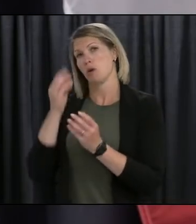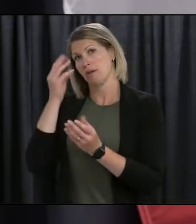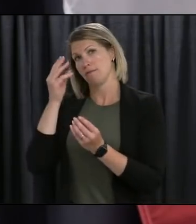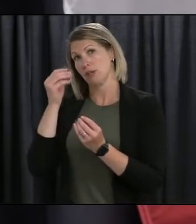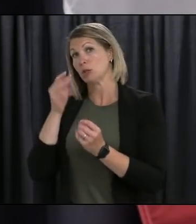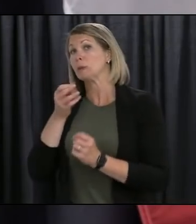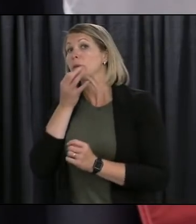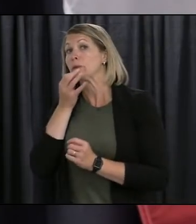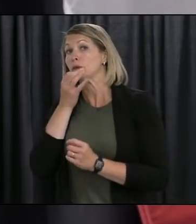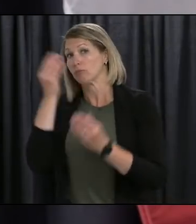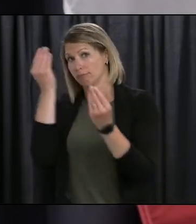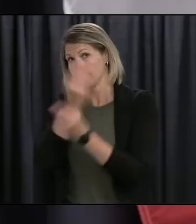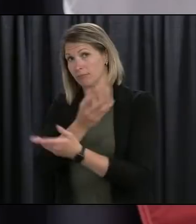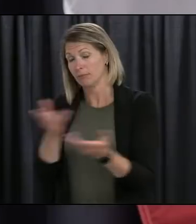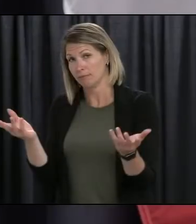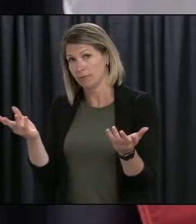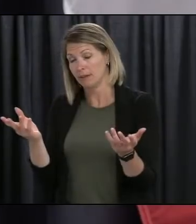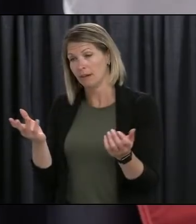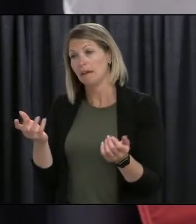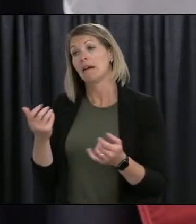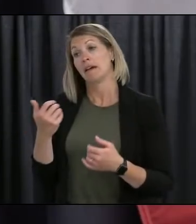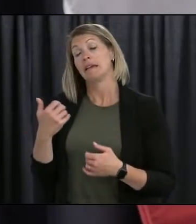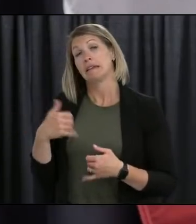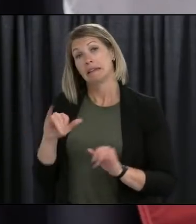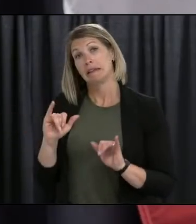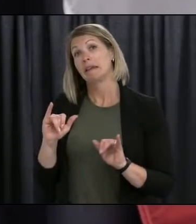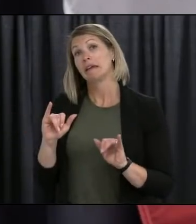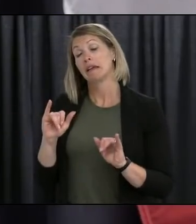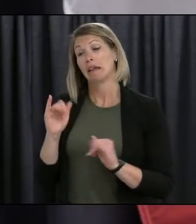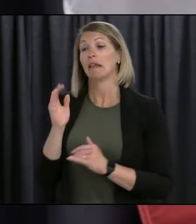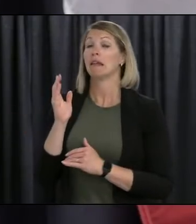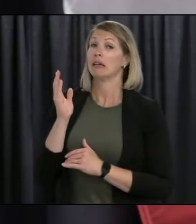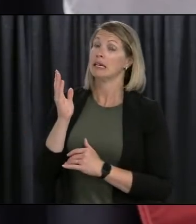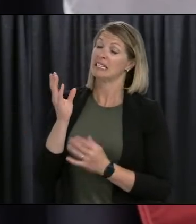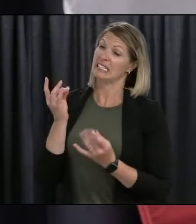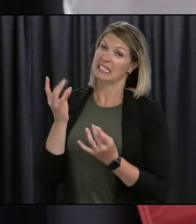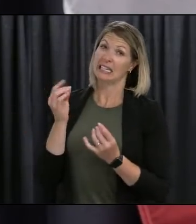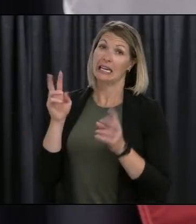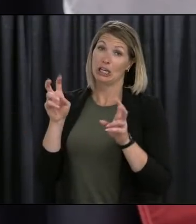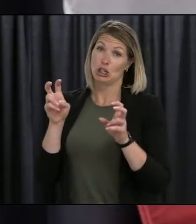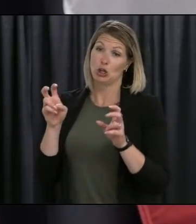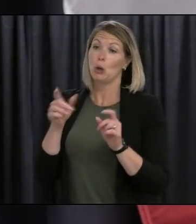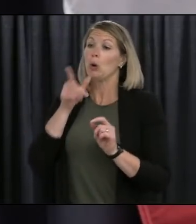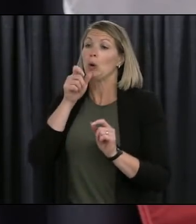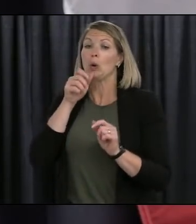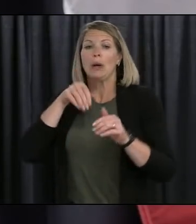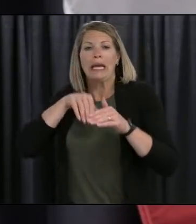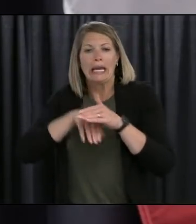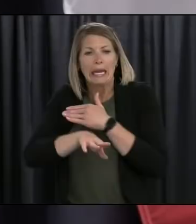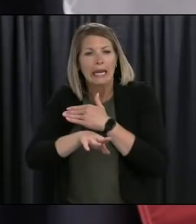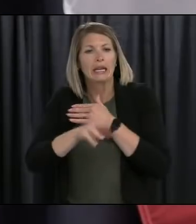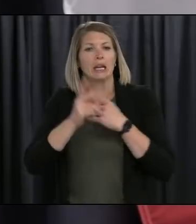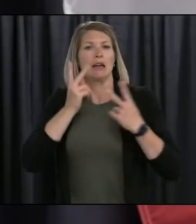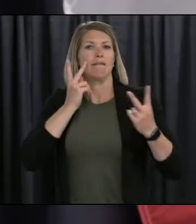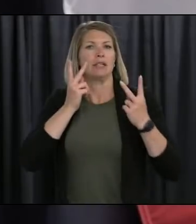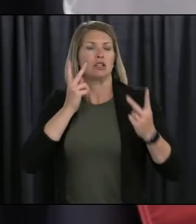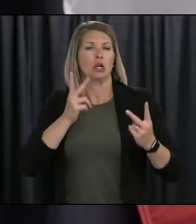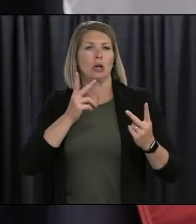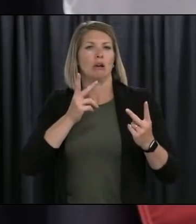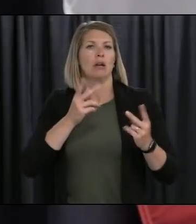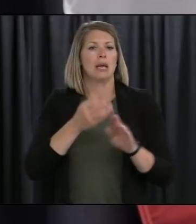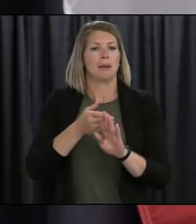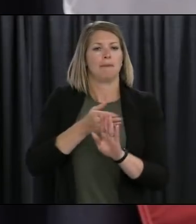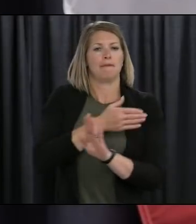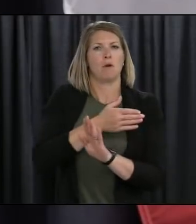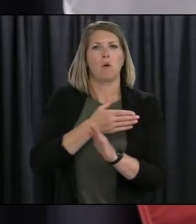particularly topical in acute care was the issue of support people for antenatal and prenatal ultrasounds, and as of